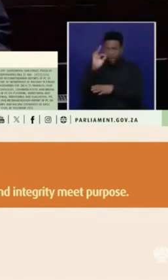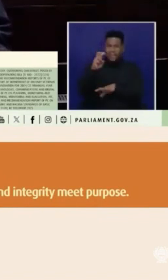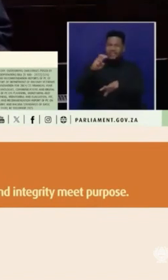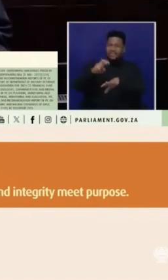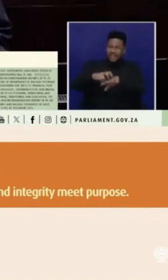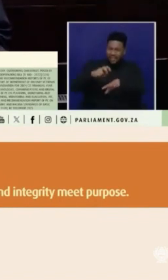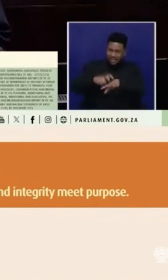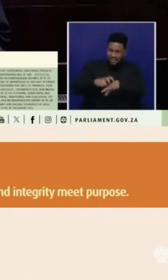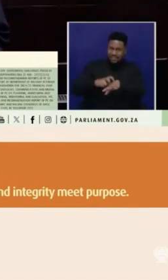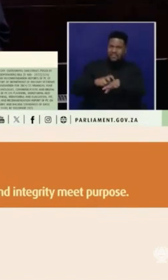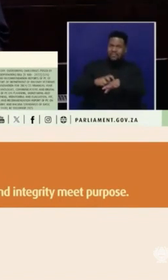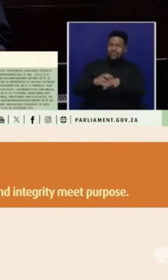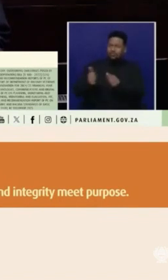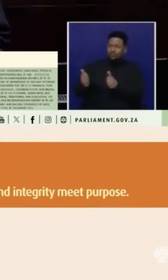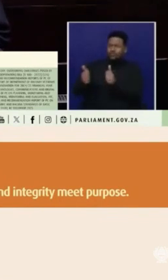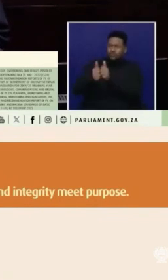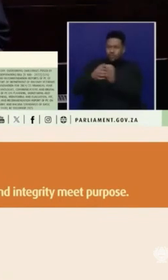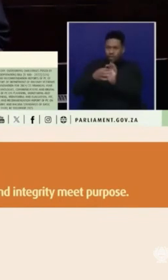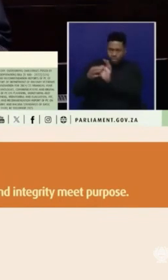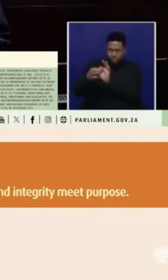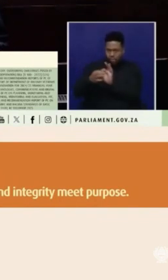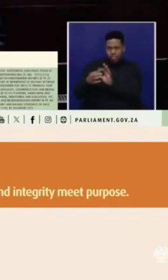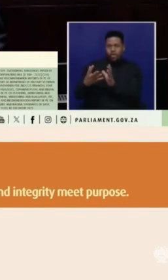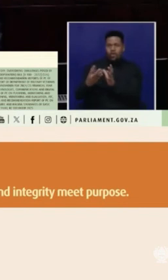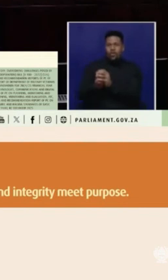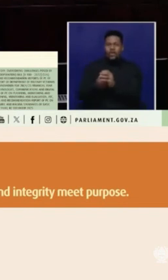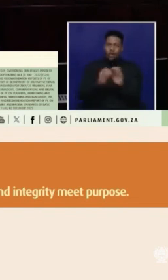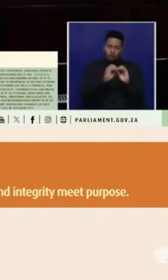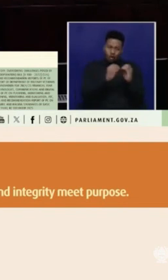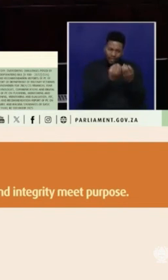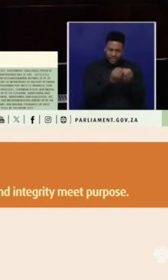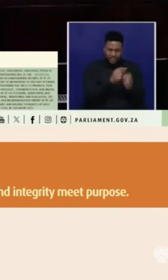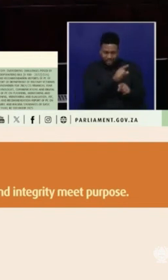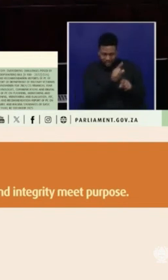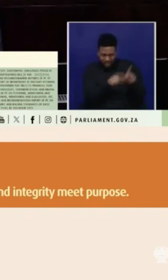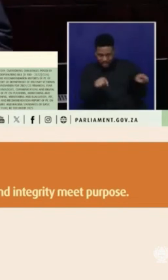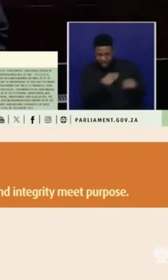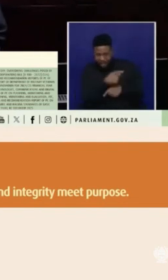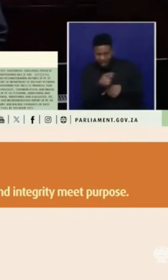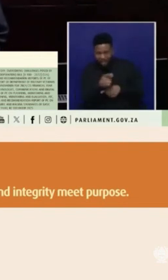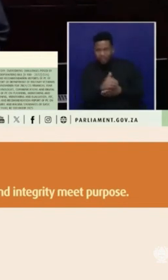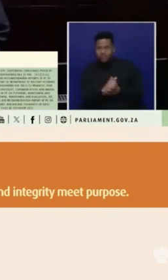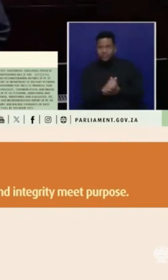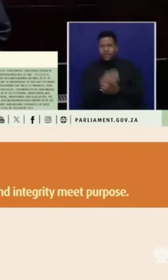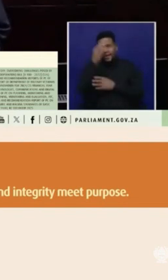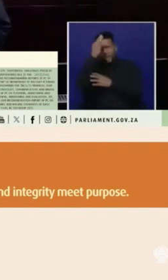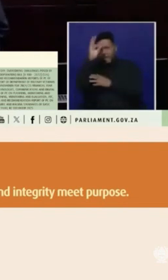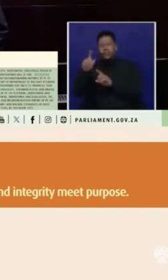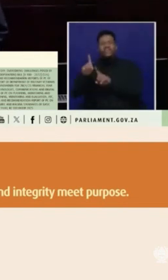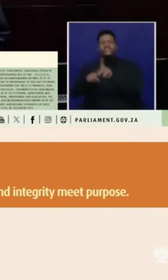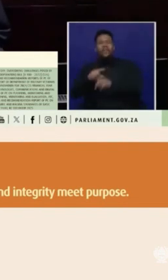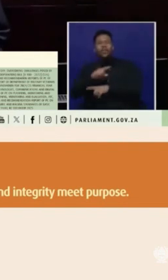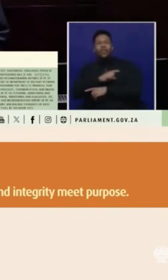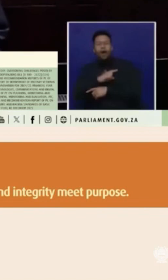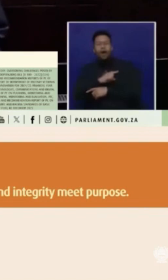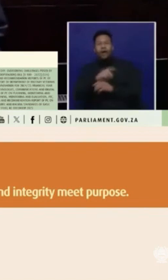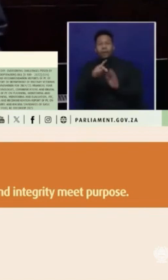collaboration with grassroots organizations. Government's failure lies not in the absence of policy, but in